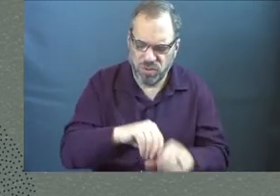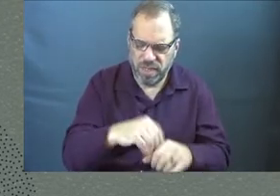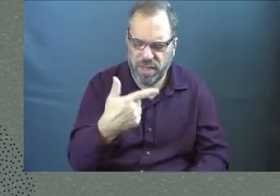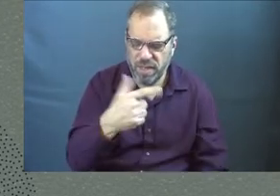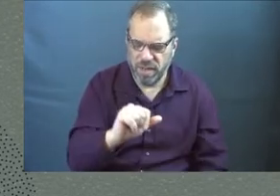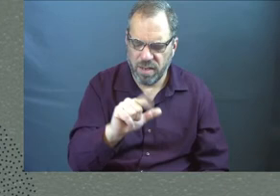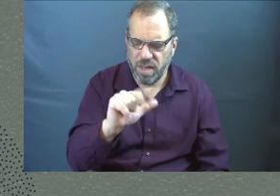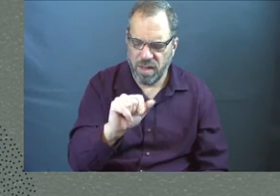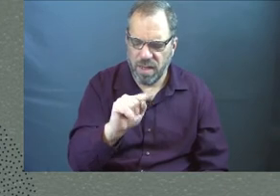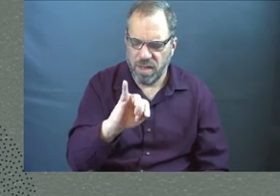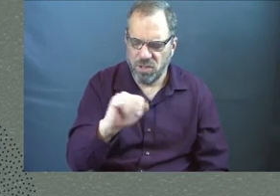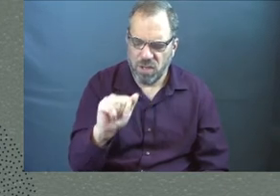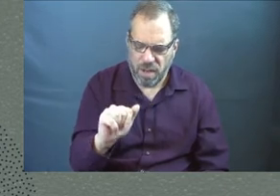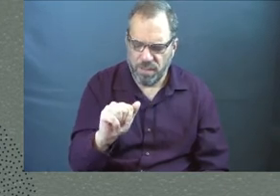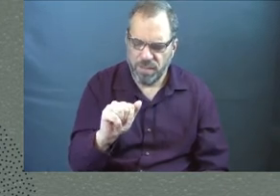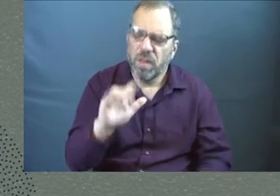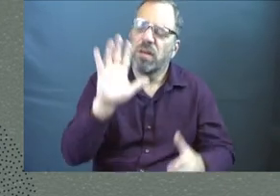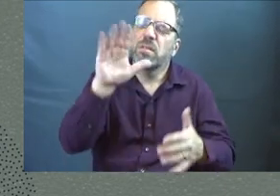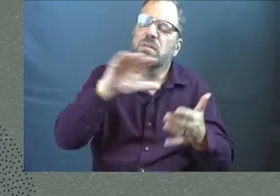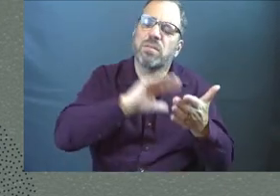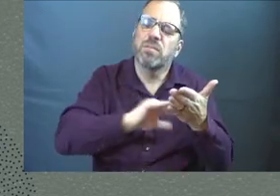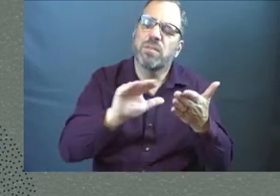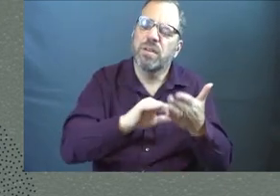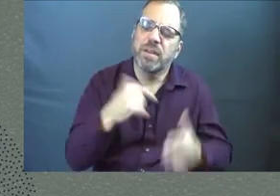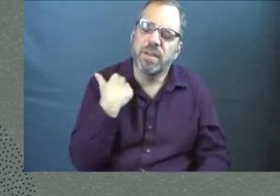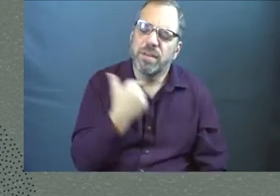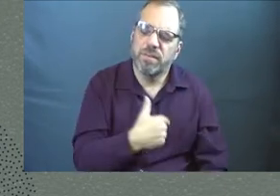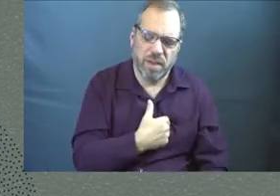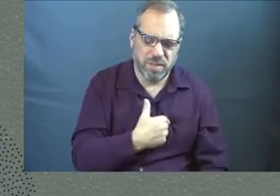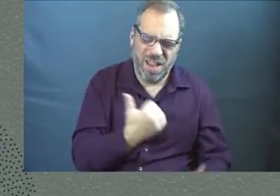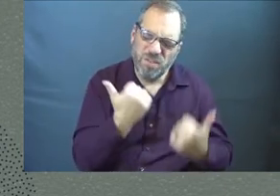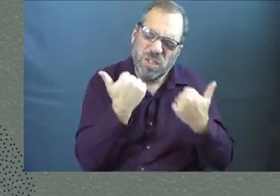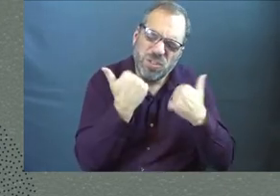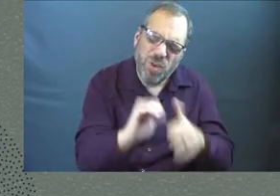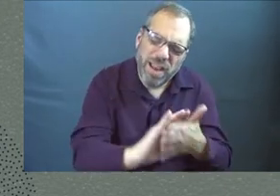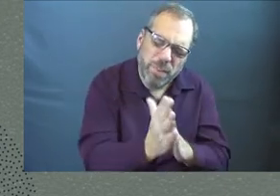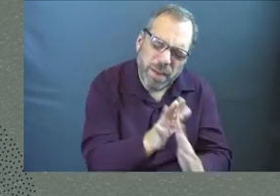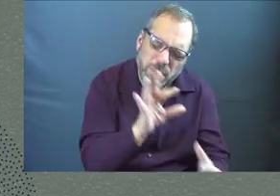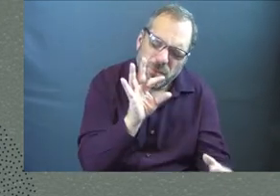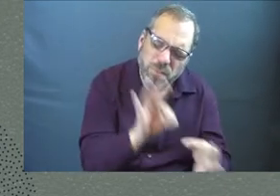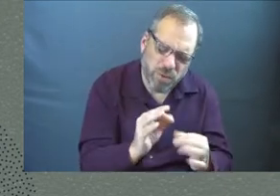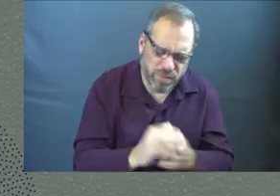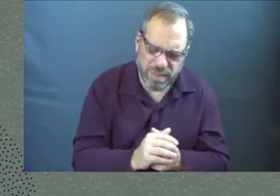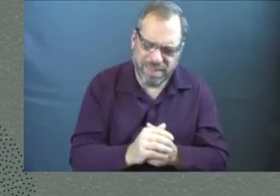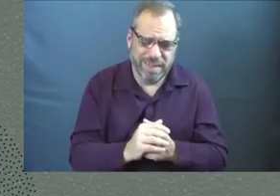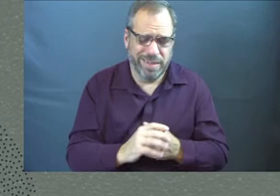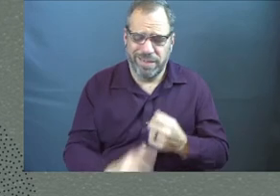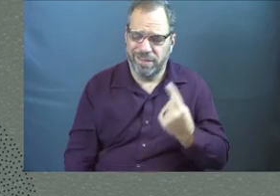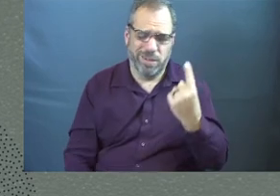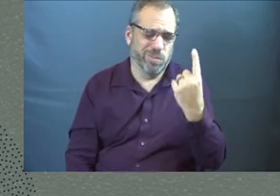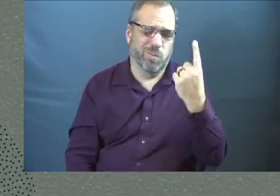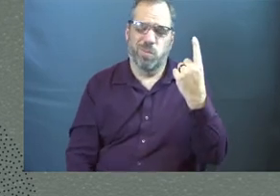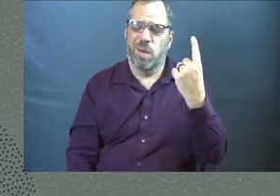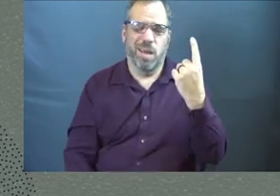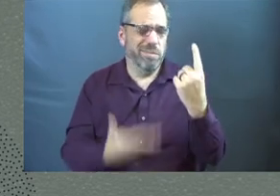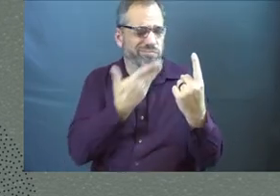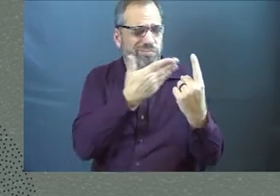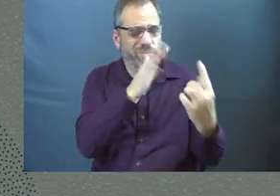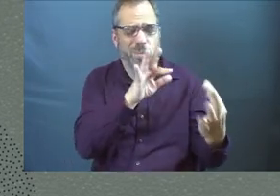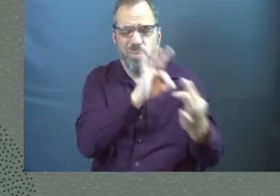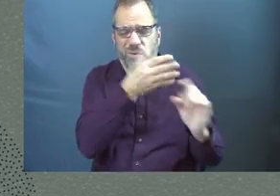And Lord, right now we come and we ask that you would forgive us for trying to be perfect. There's only one who was ever